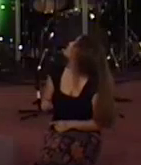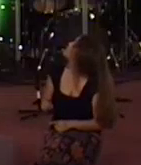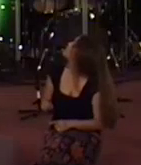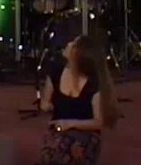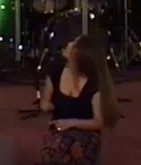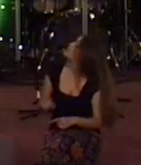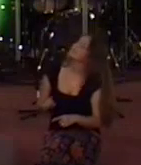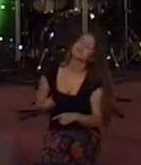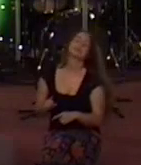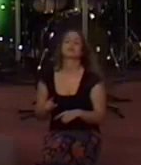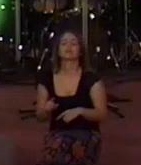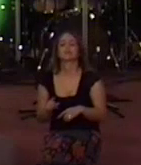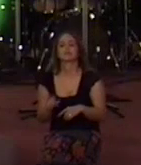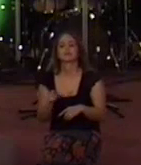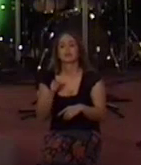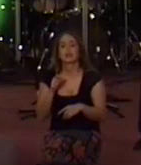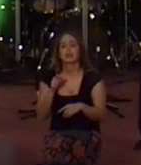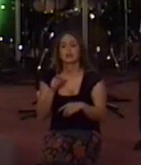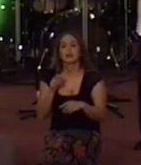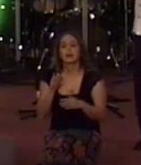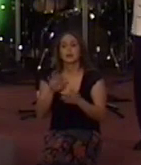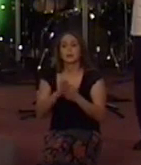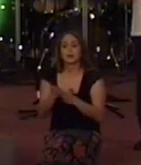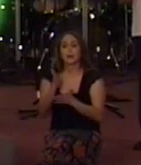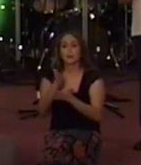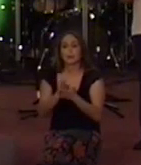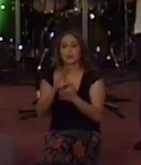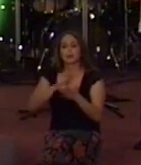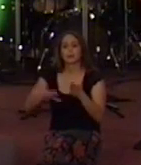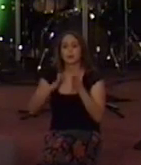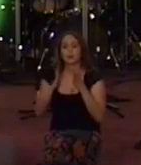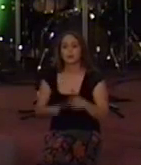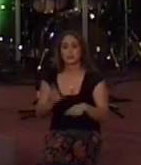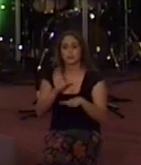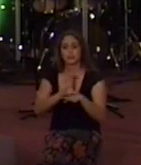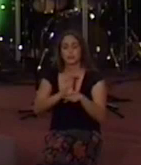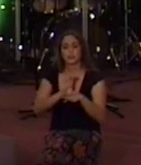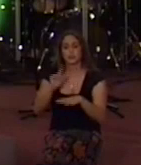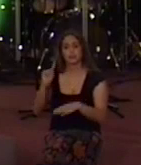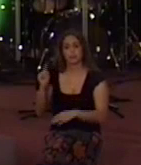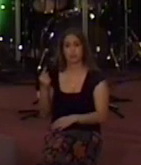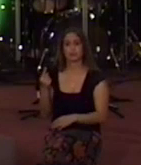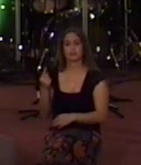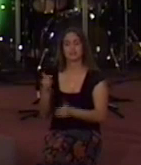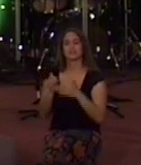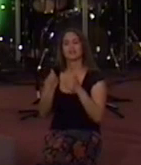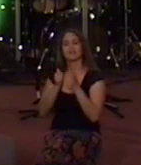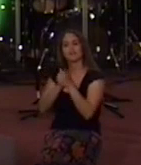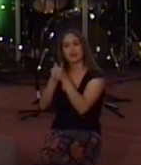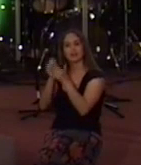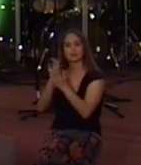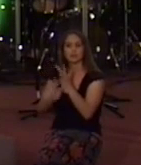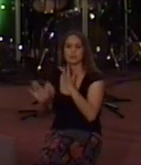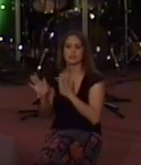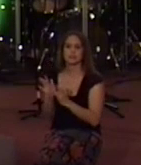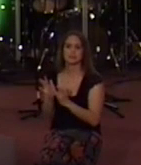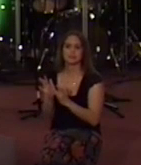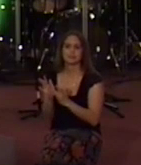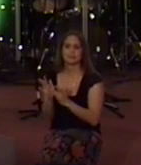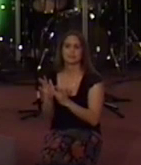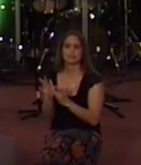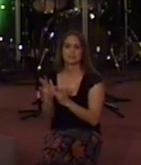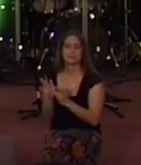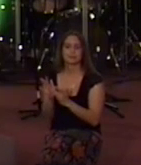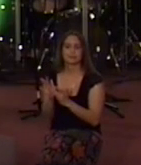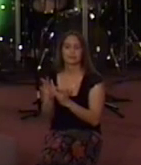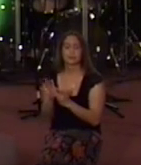To be in part of the Christian church, you must first follow Jesus. And